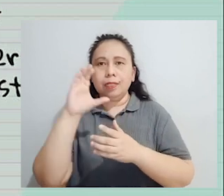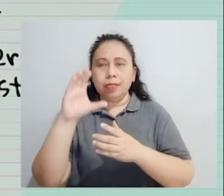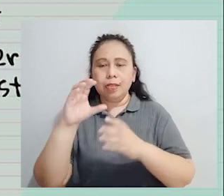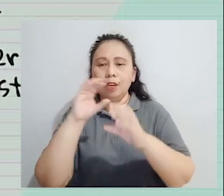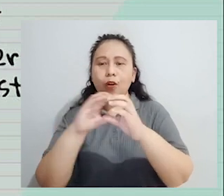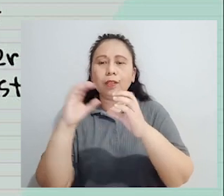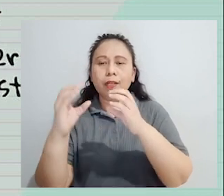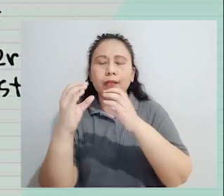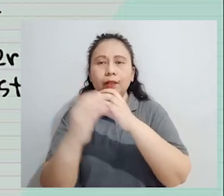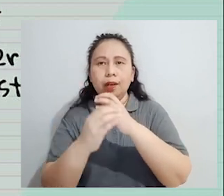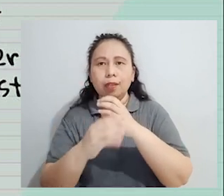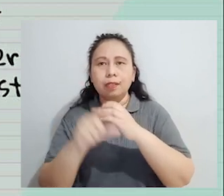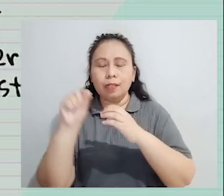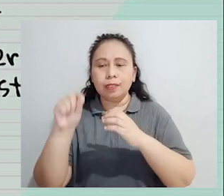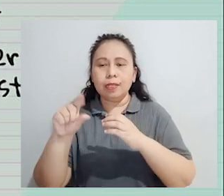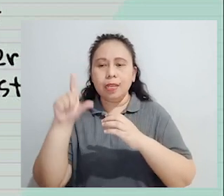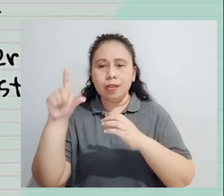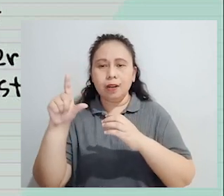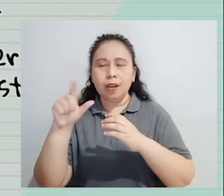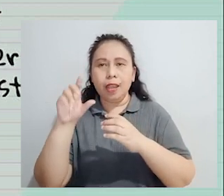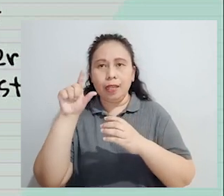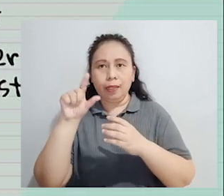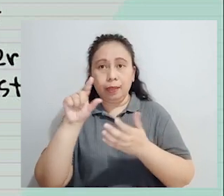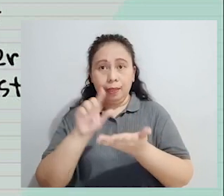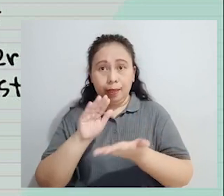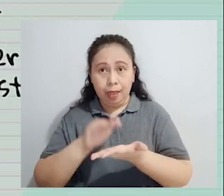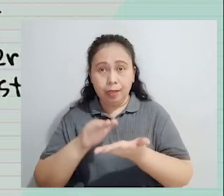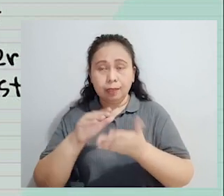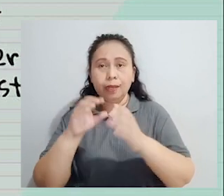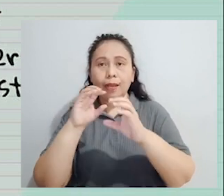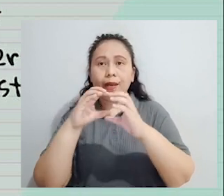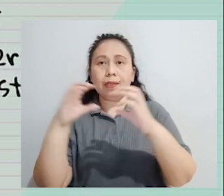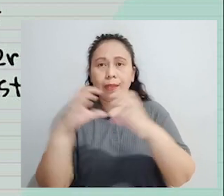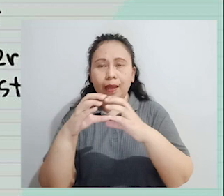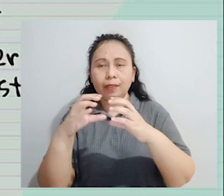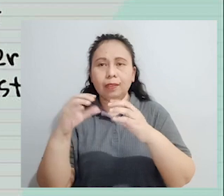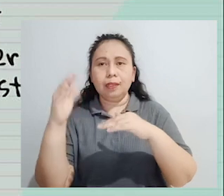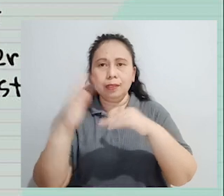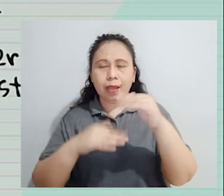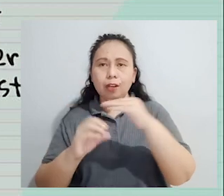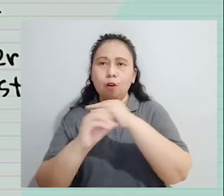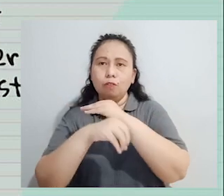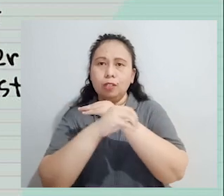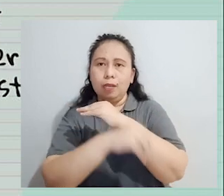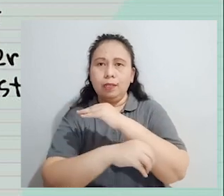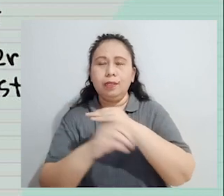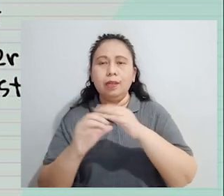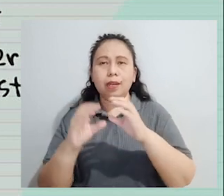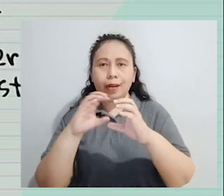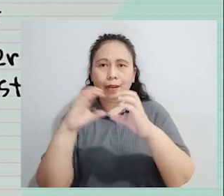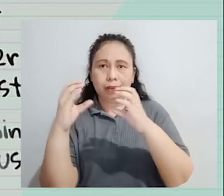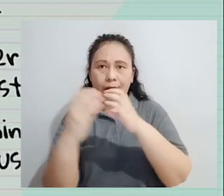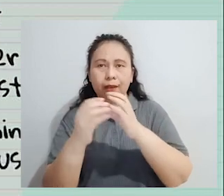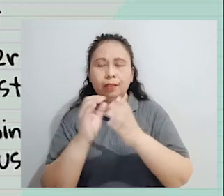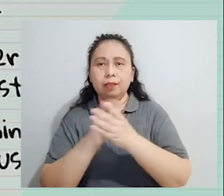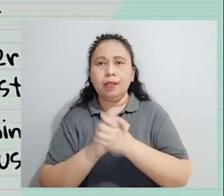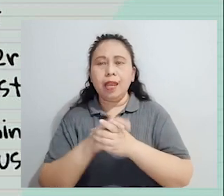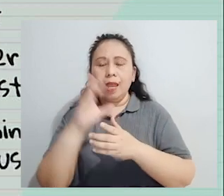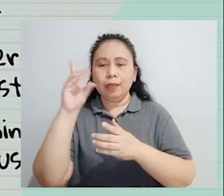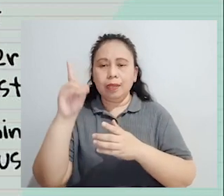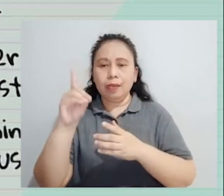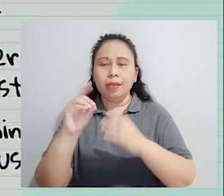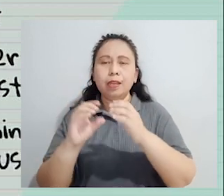C. Continental crust is thicker and less dense than the oceanic crust. And